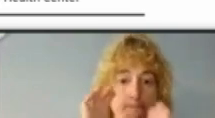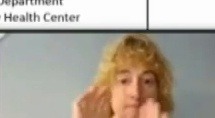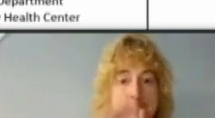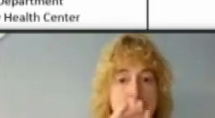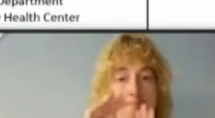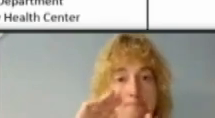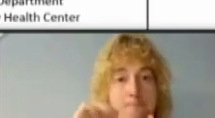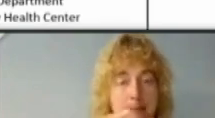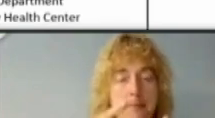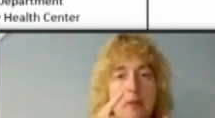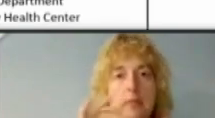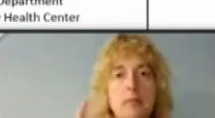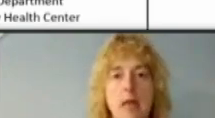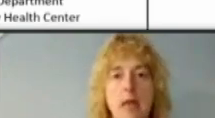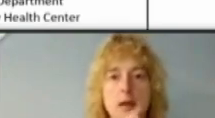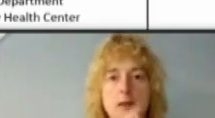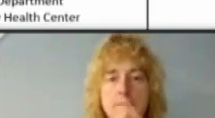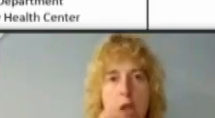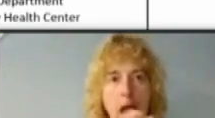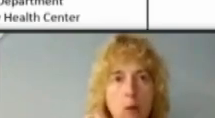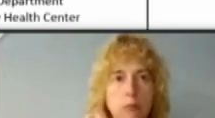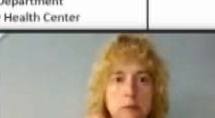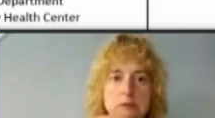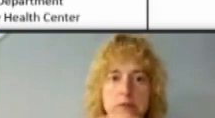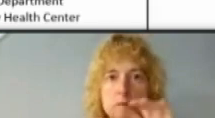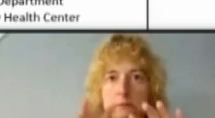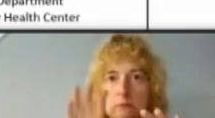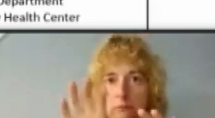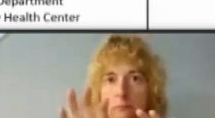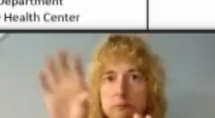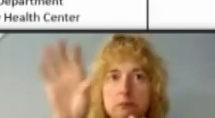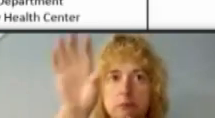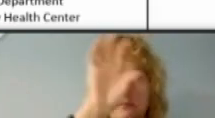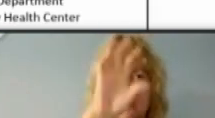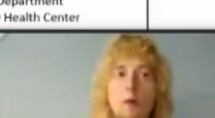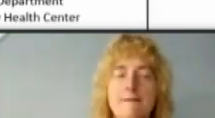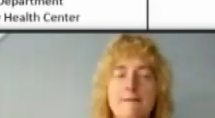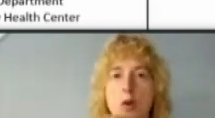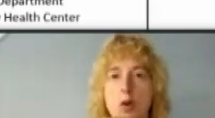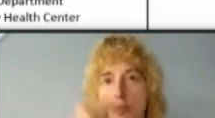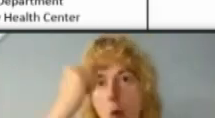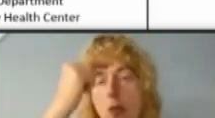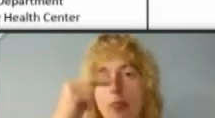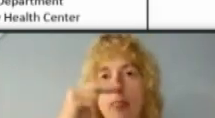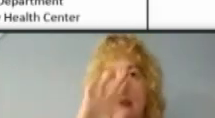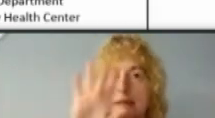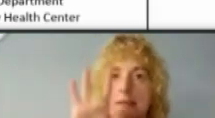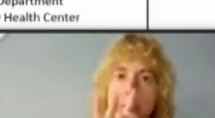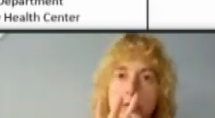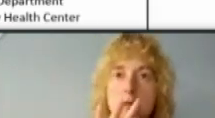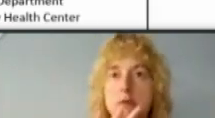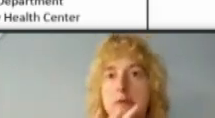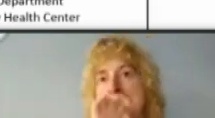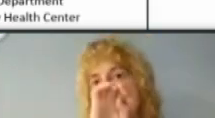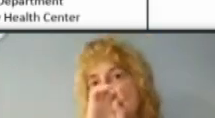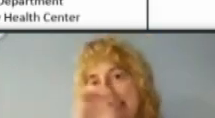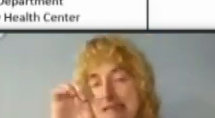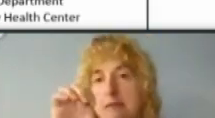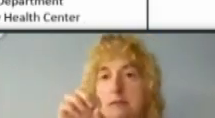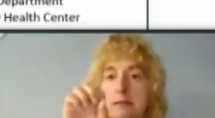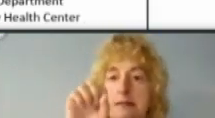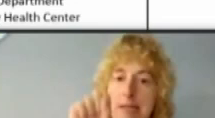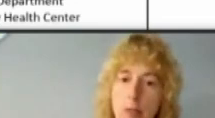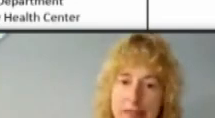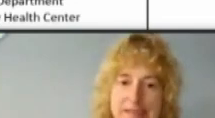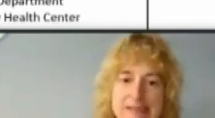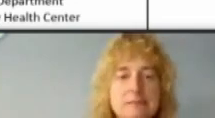Michigan. And we have them divided into different regions, north, central, east, and southeast. And what you see here on this screen are some of the organizations,